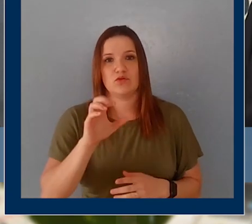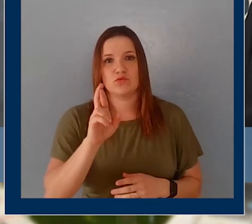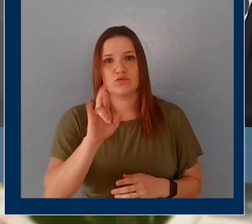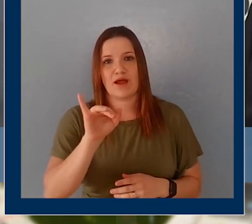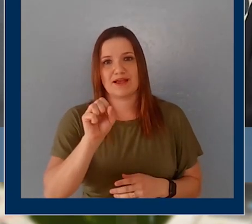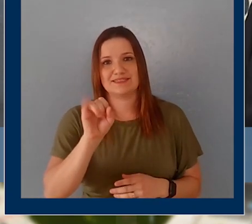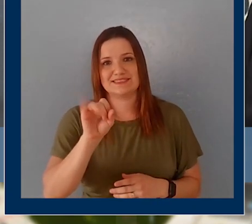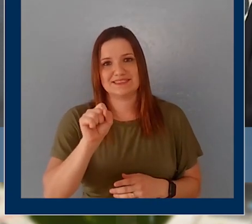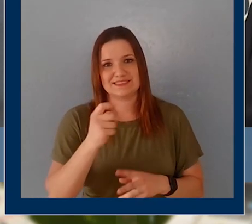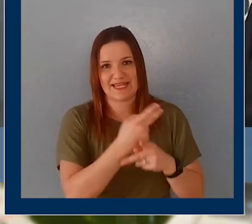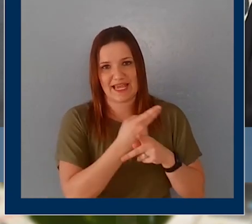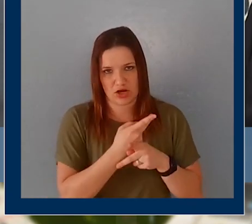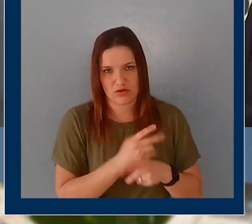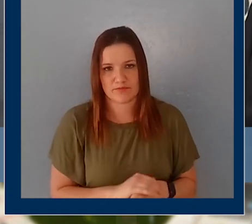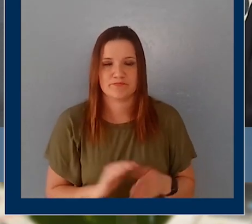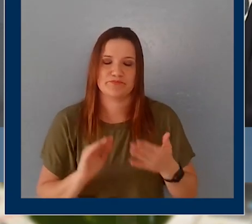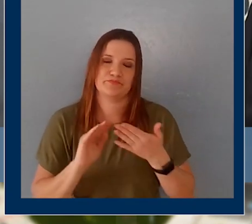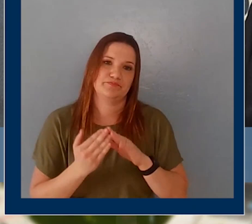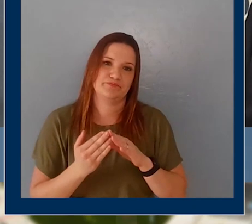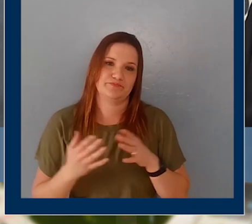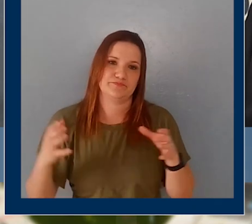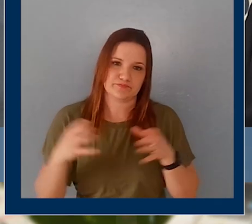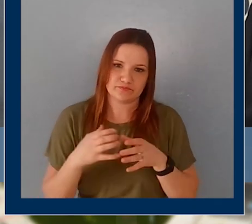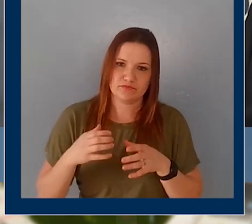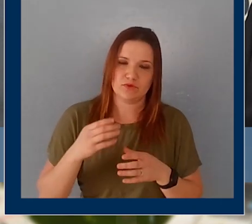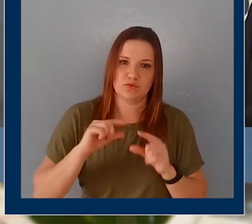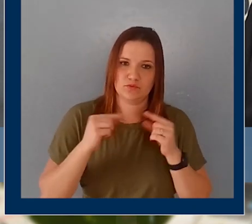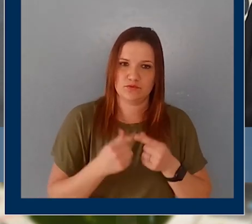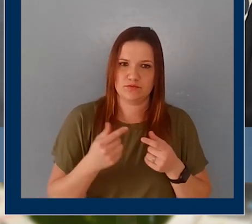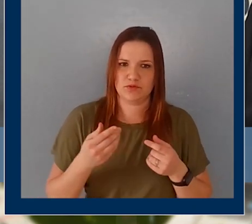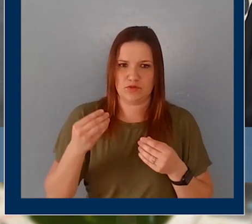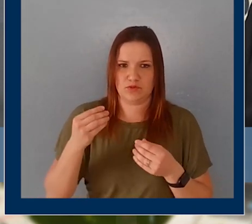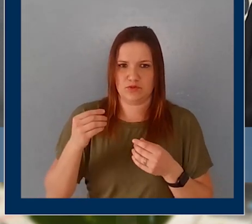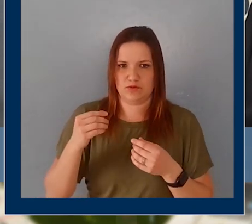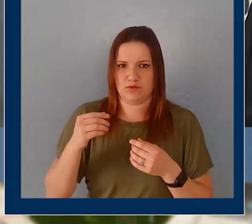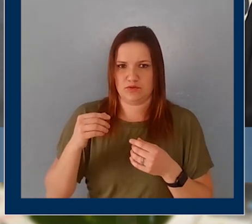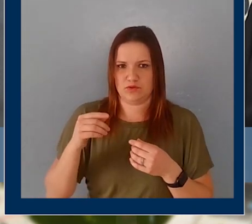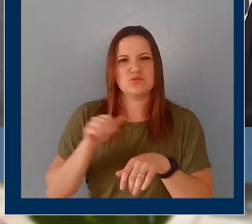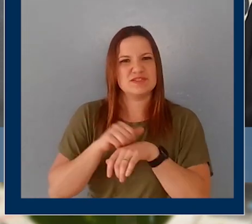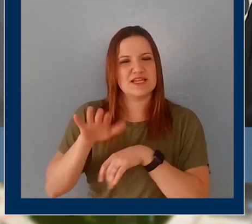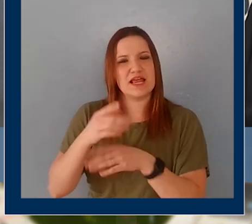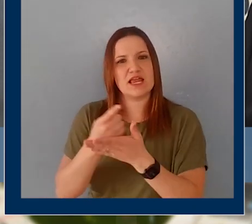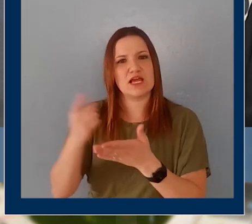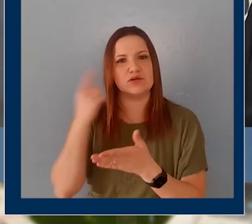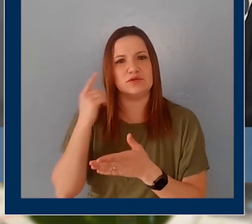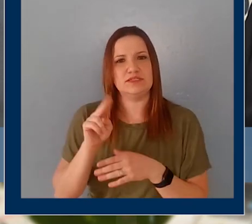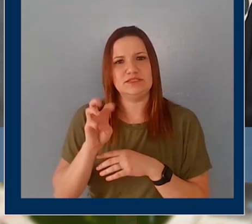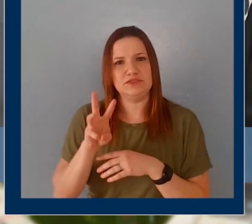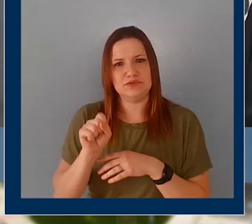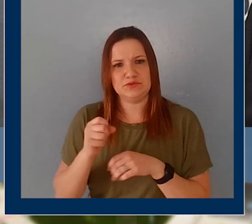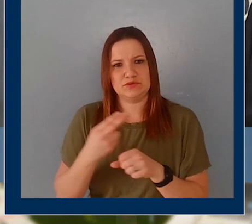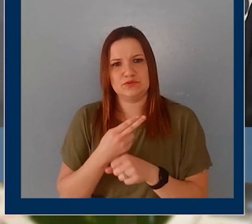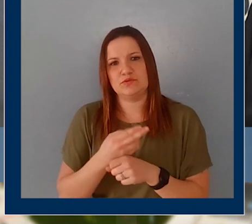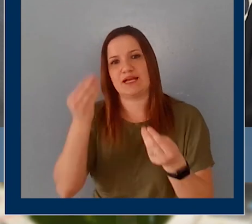to them this morning so that we can try to give them as much information as possible. But let's talk about